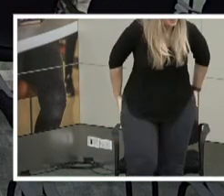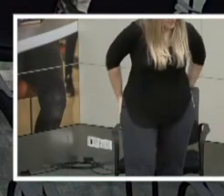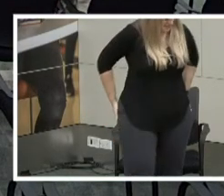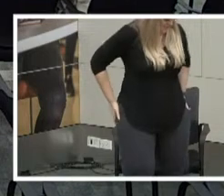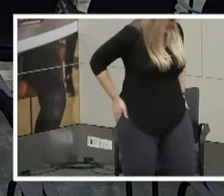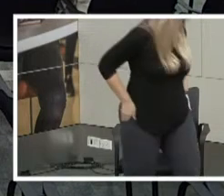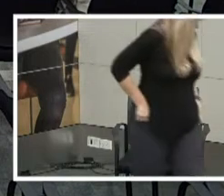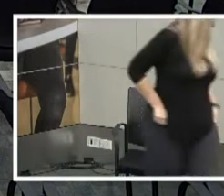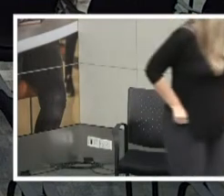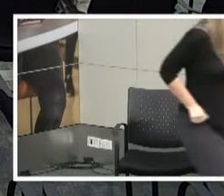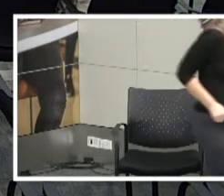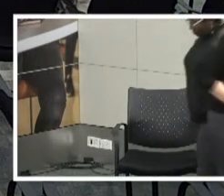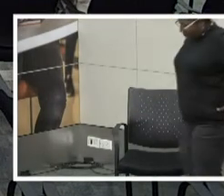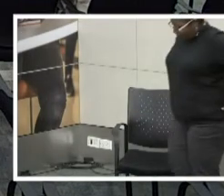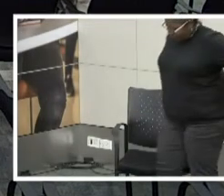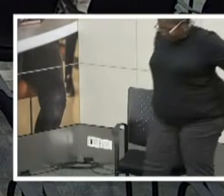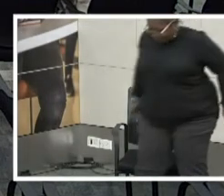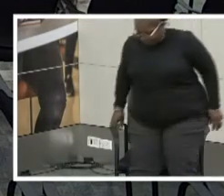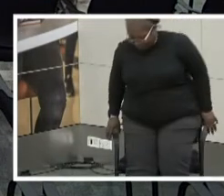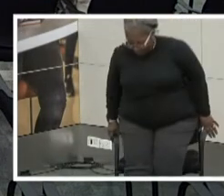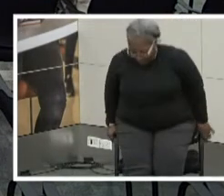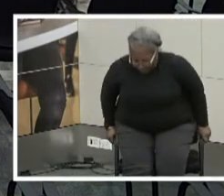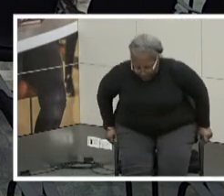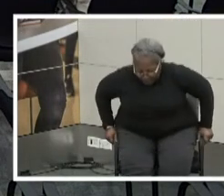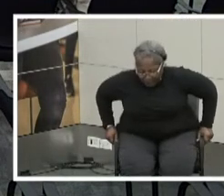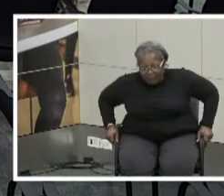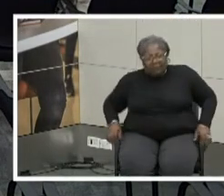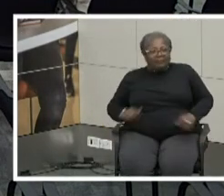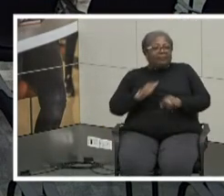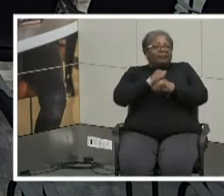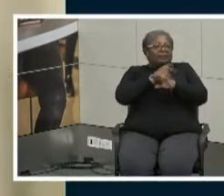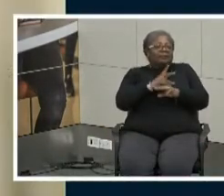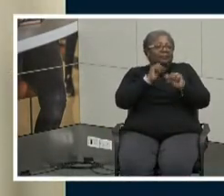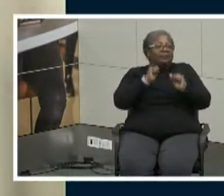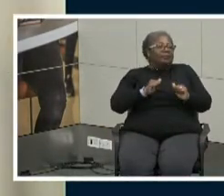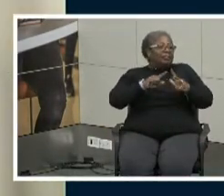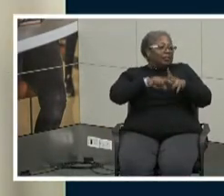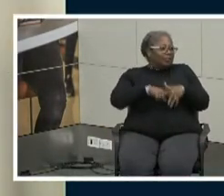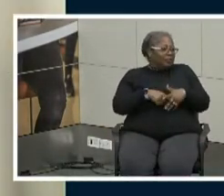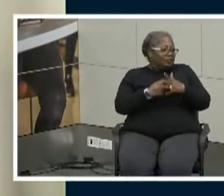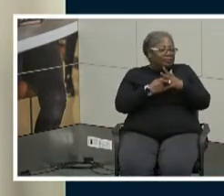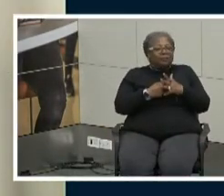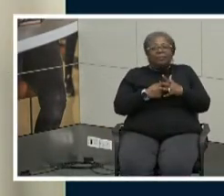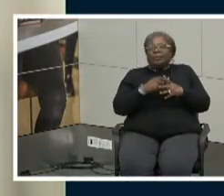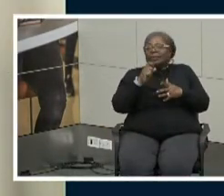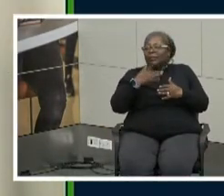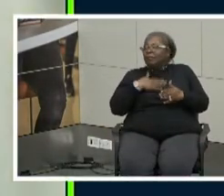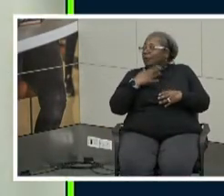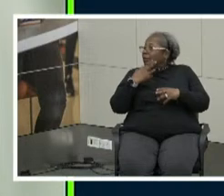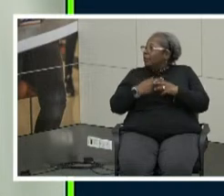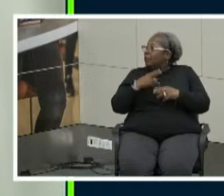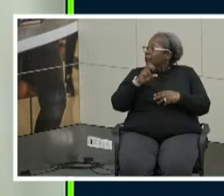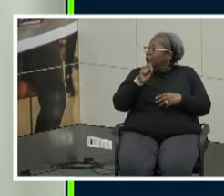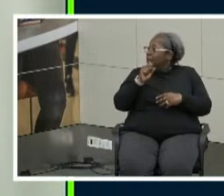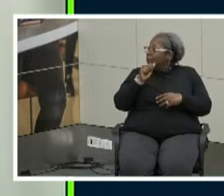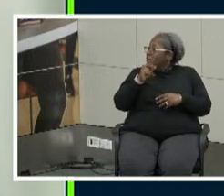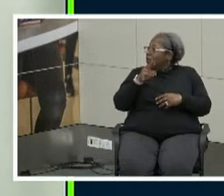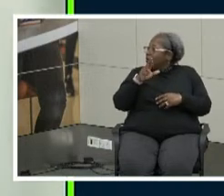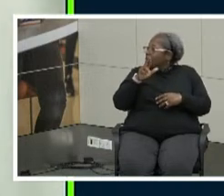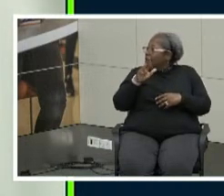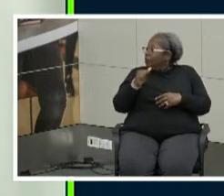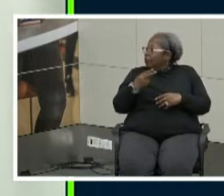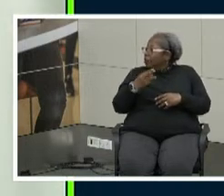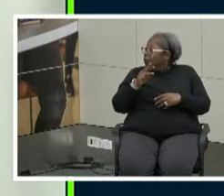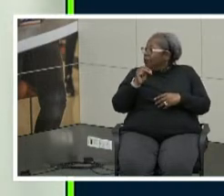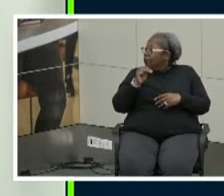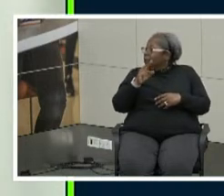Sarah Malik please turn your camera on you may begin hi my name is Sara mik it's past